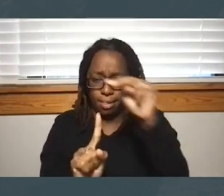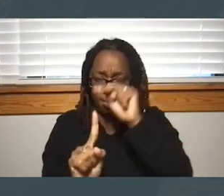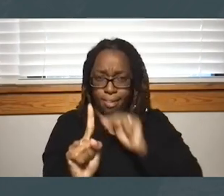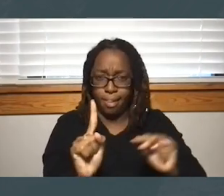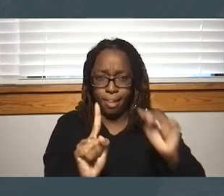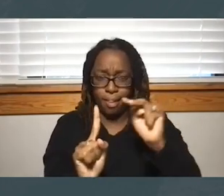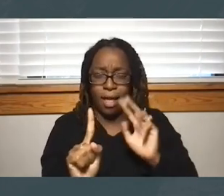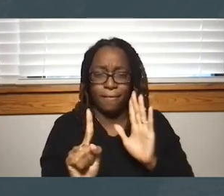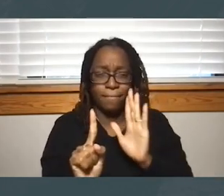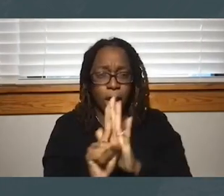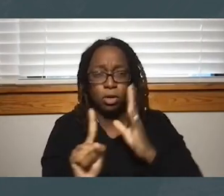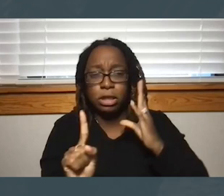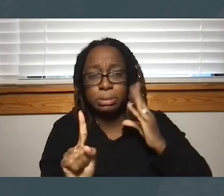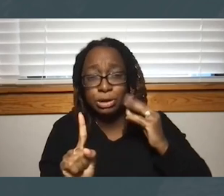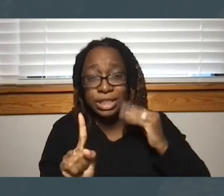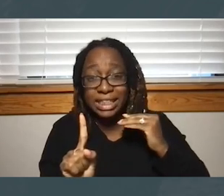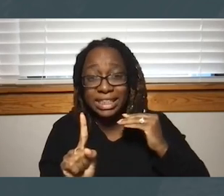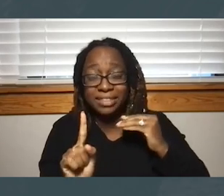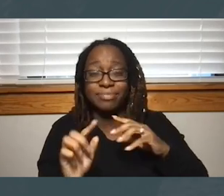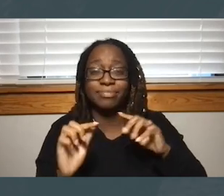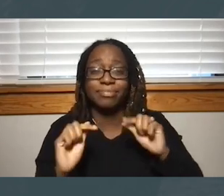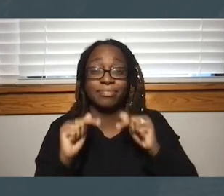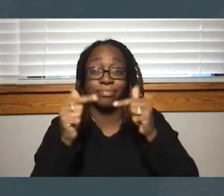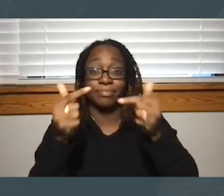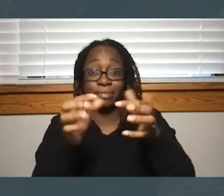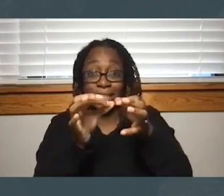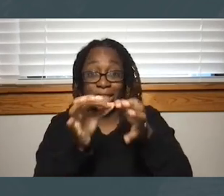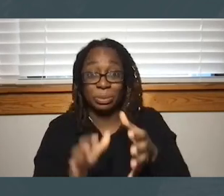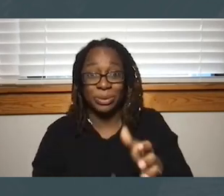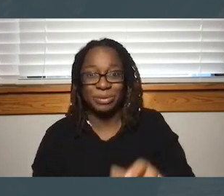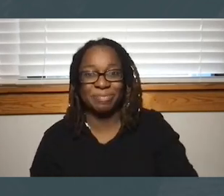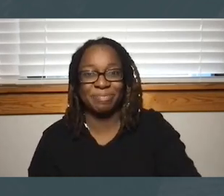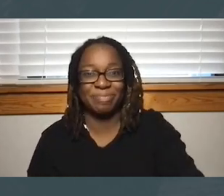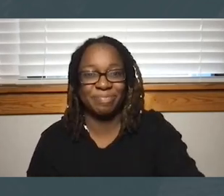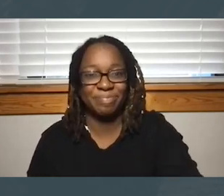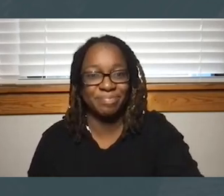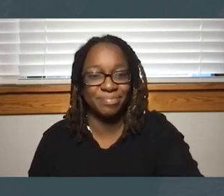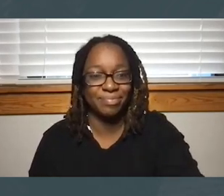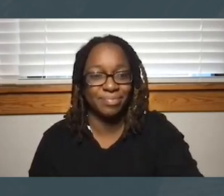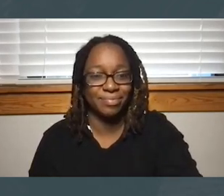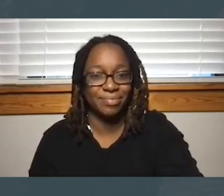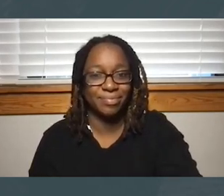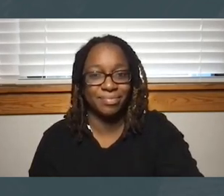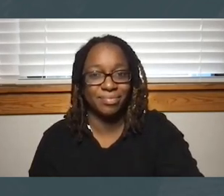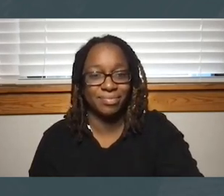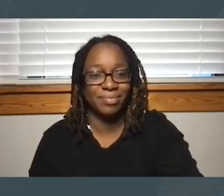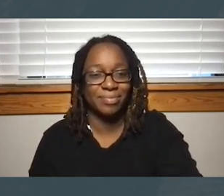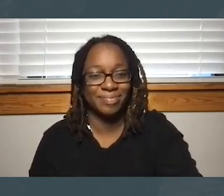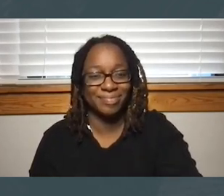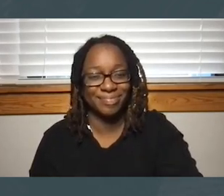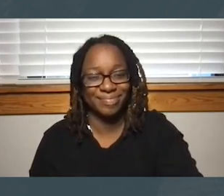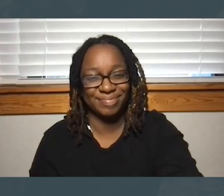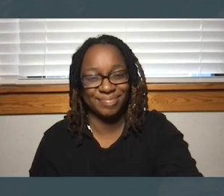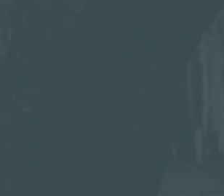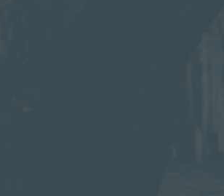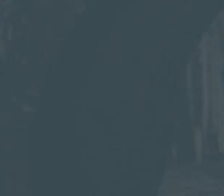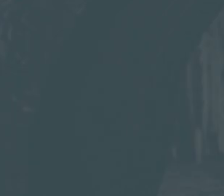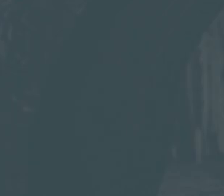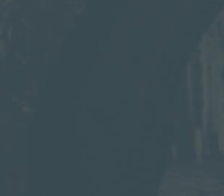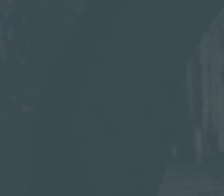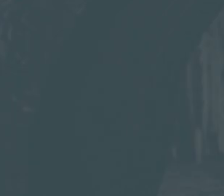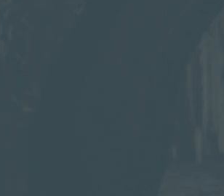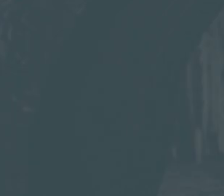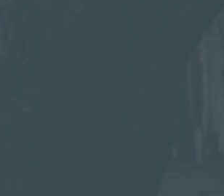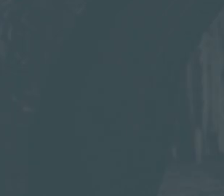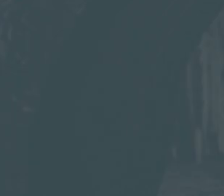So then the question becomes, in these diasporas, right, what is at stake